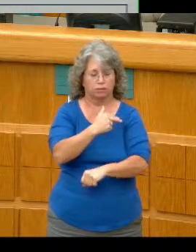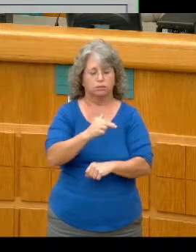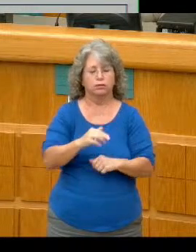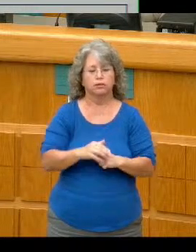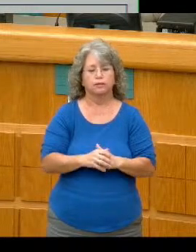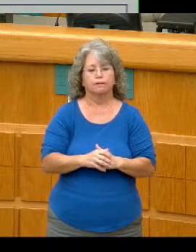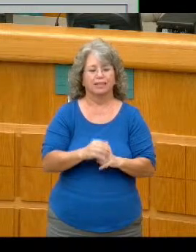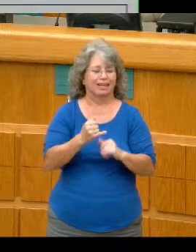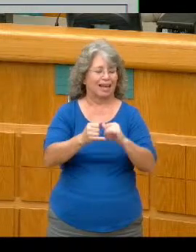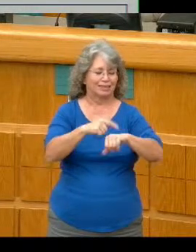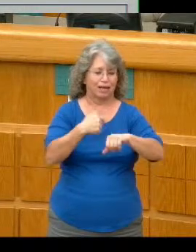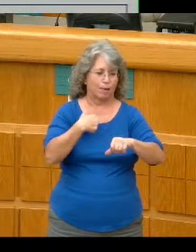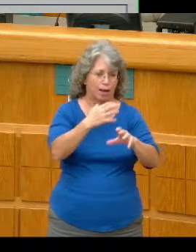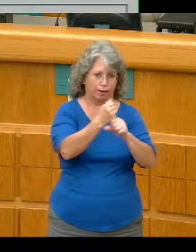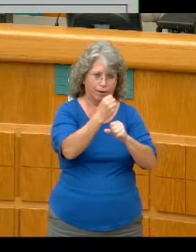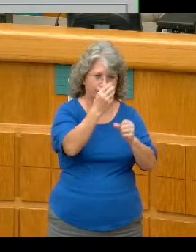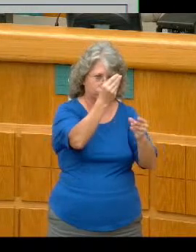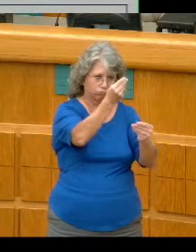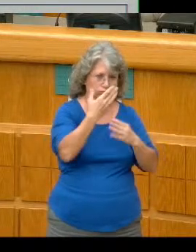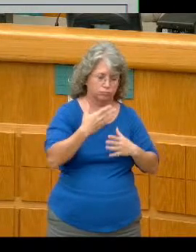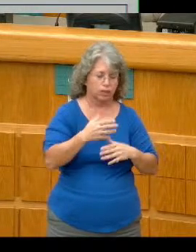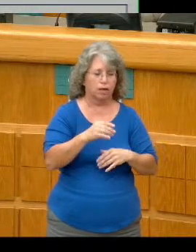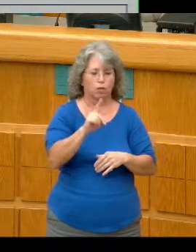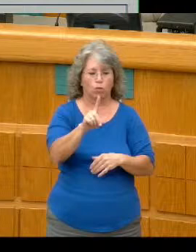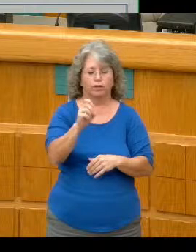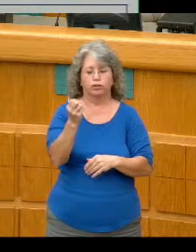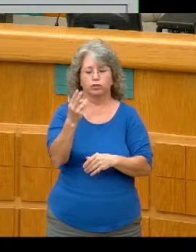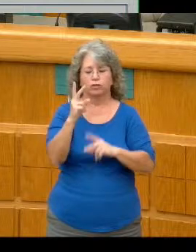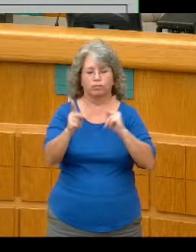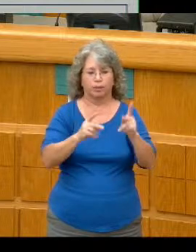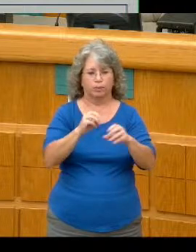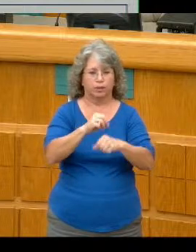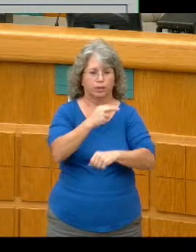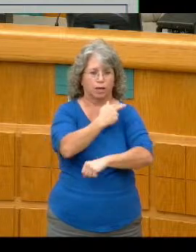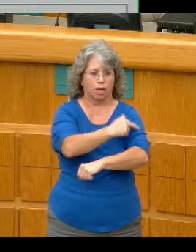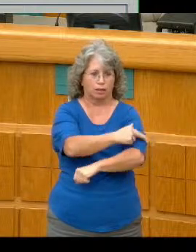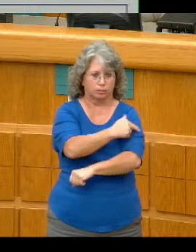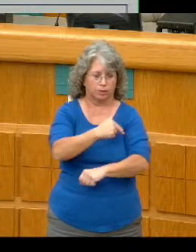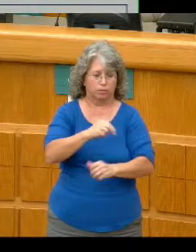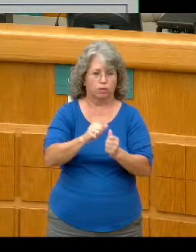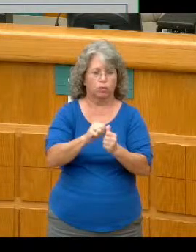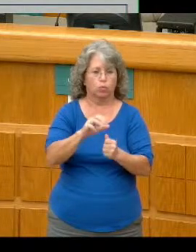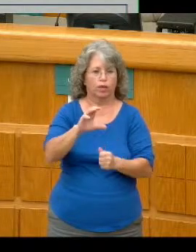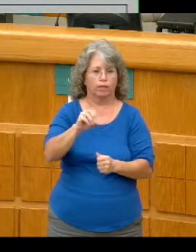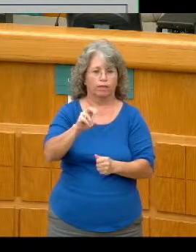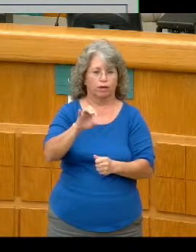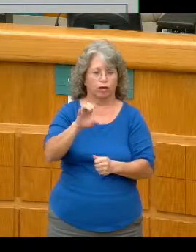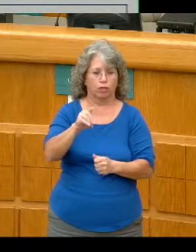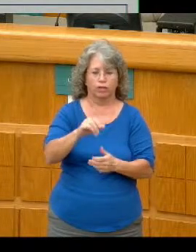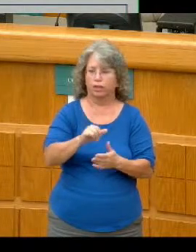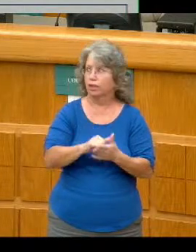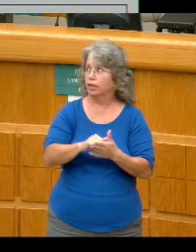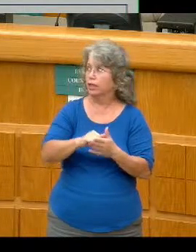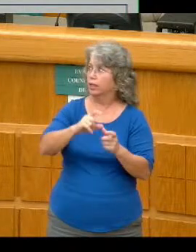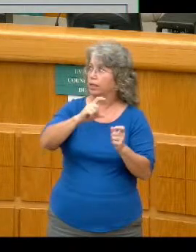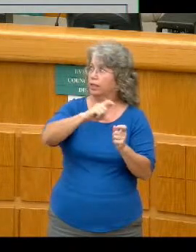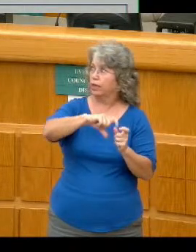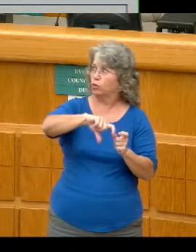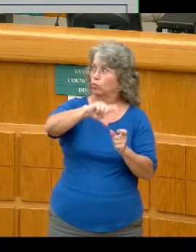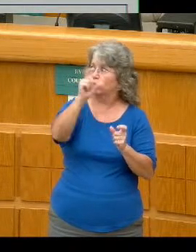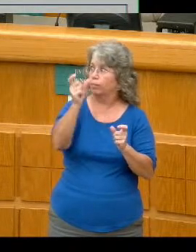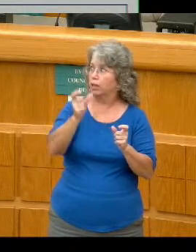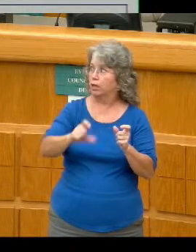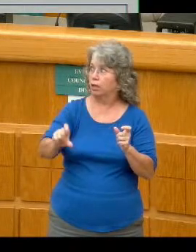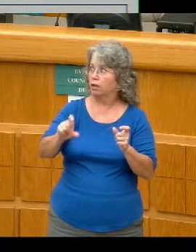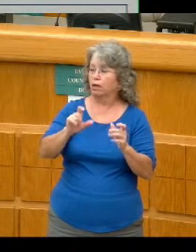got data. There's 112 people in hospitals in the Coastal Bend that have COVID-19. And the ribbon